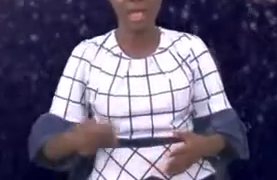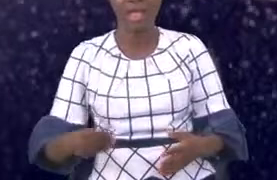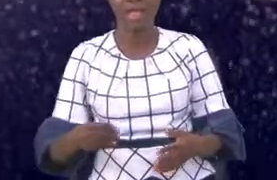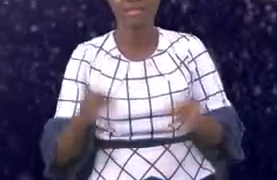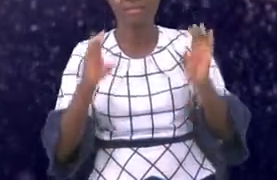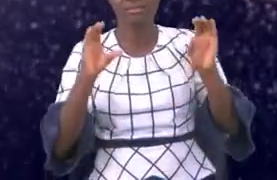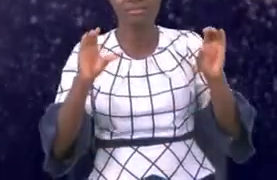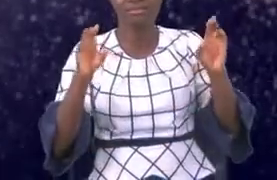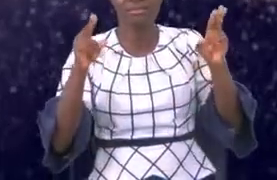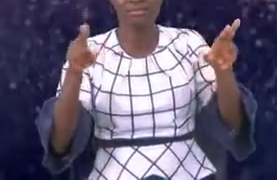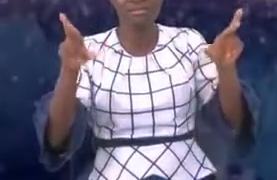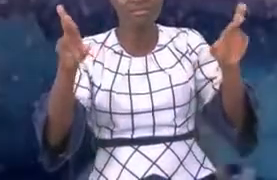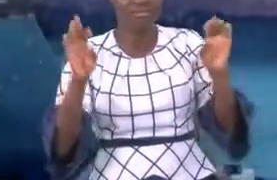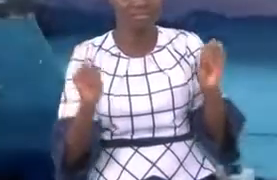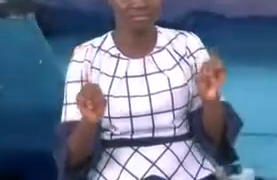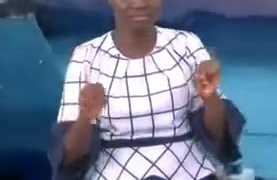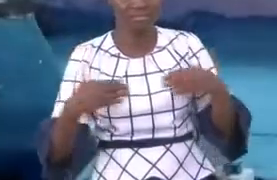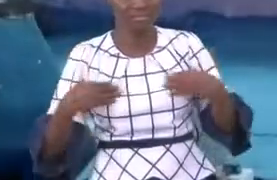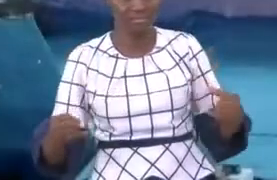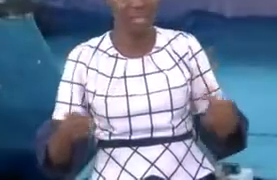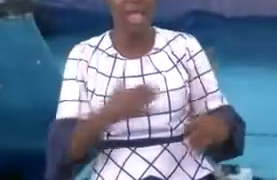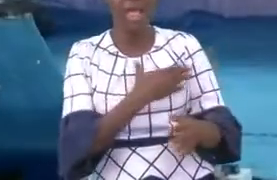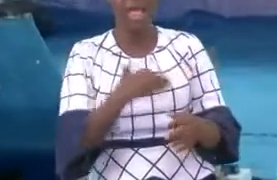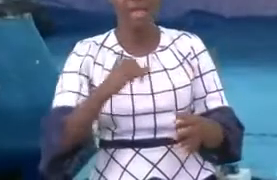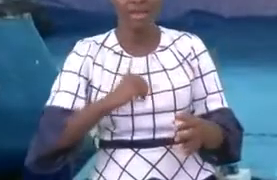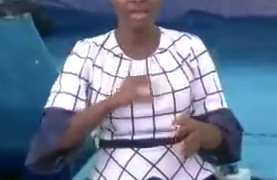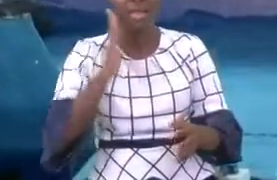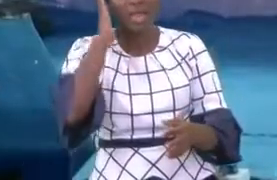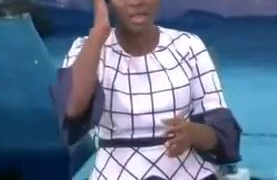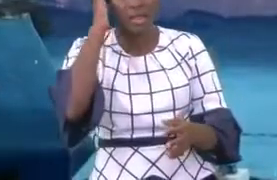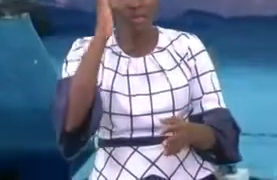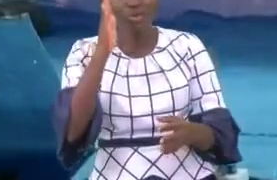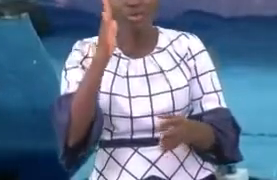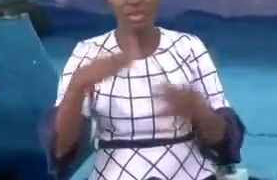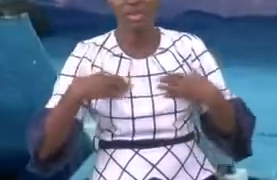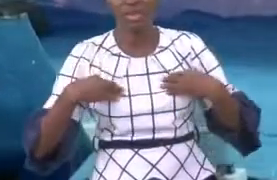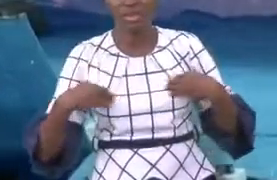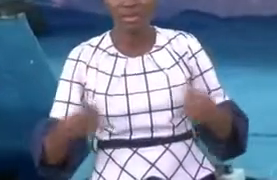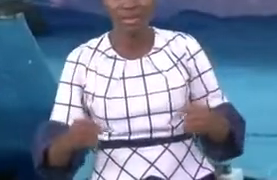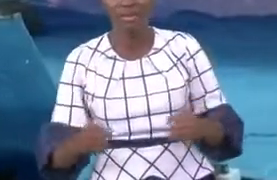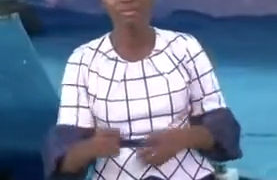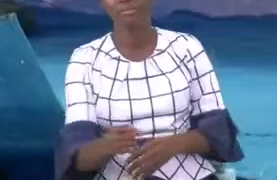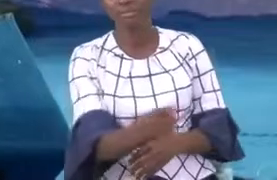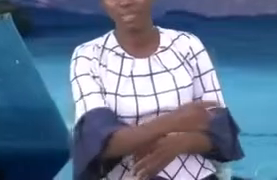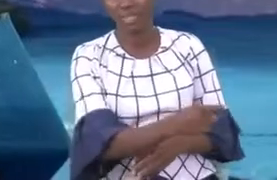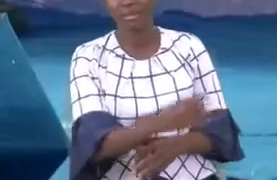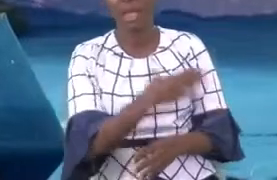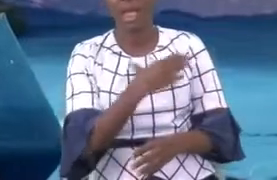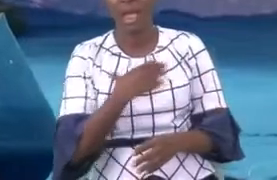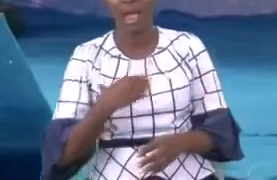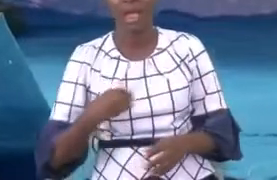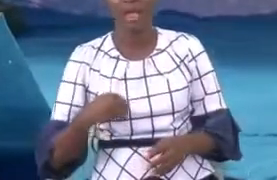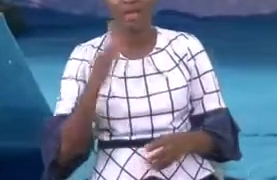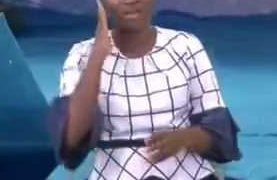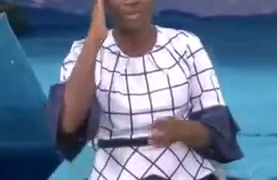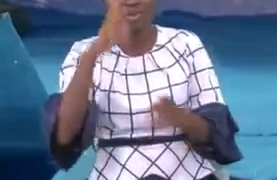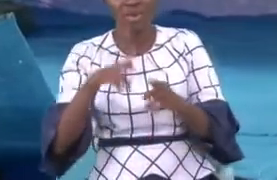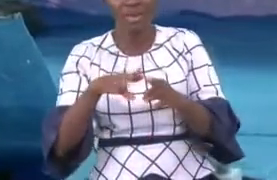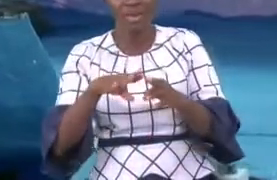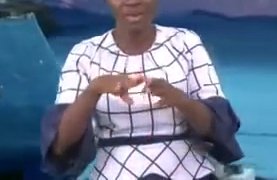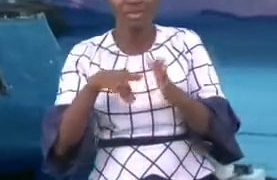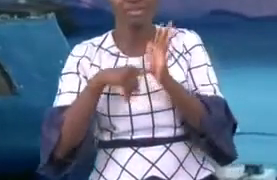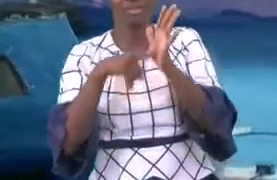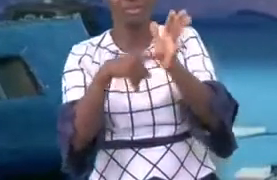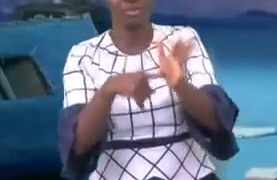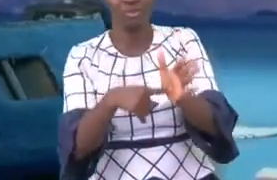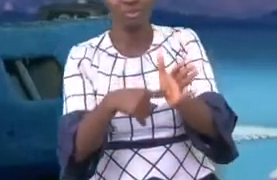cure them and will reveal unto them the abundance of peace